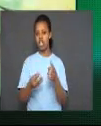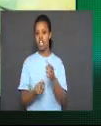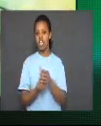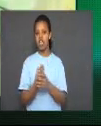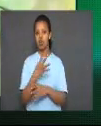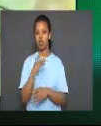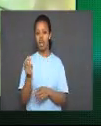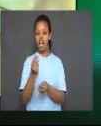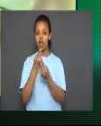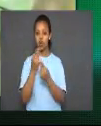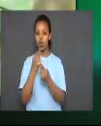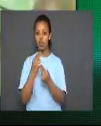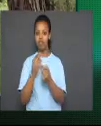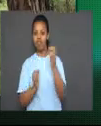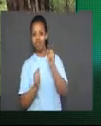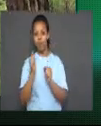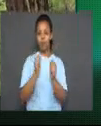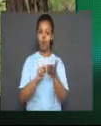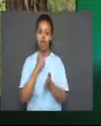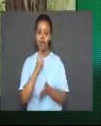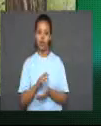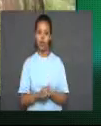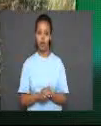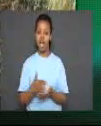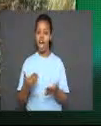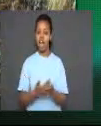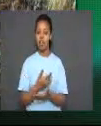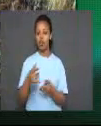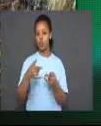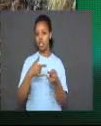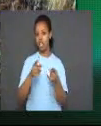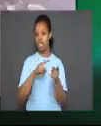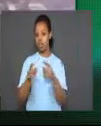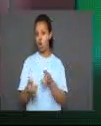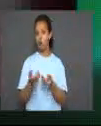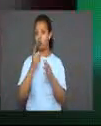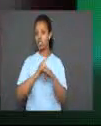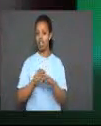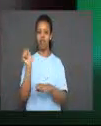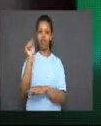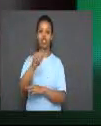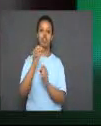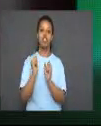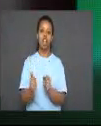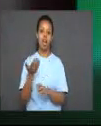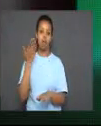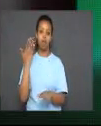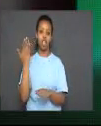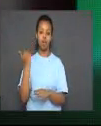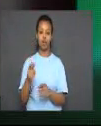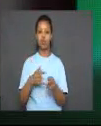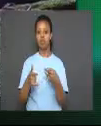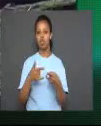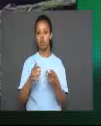and nutrients. The new species usually dominate the pioneer